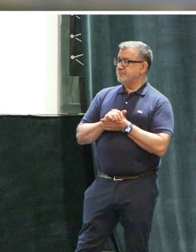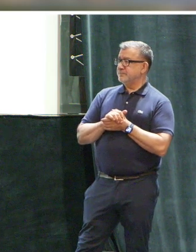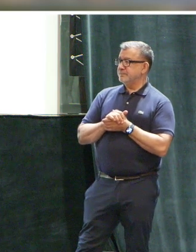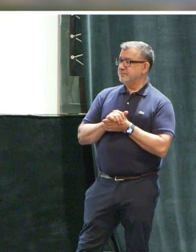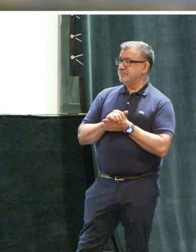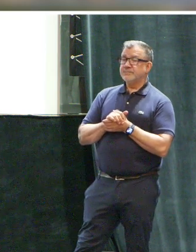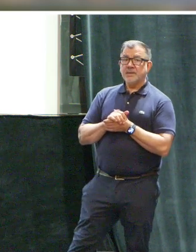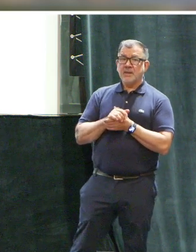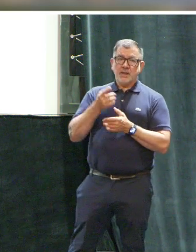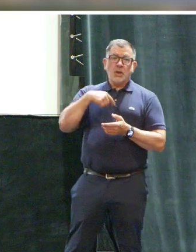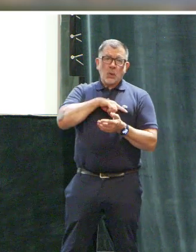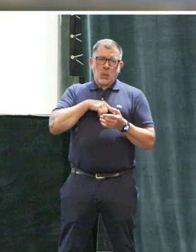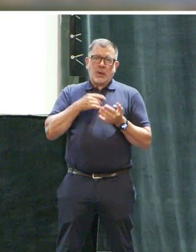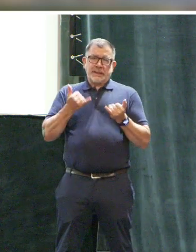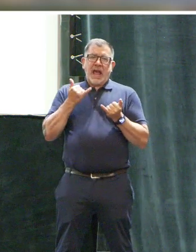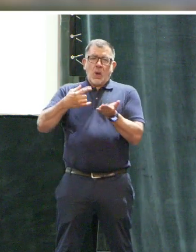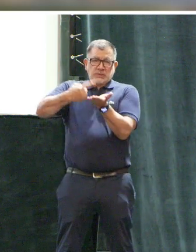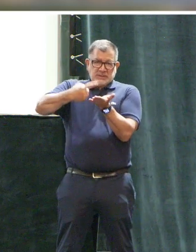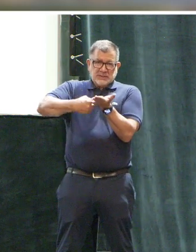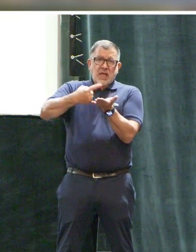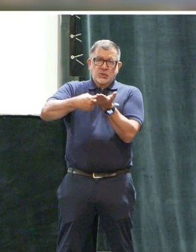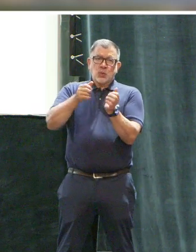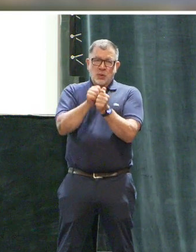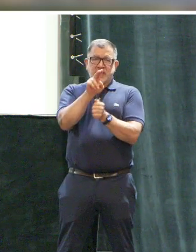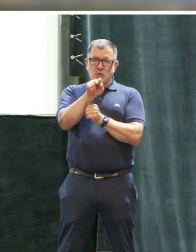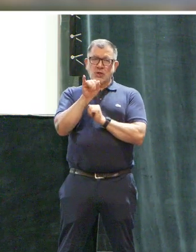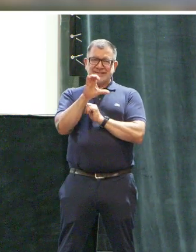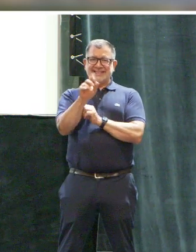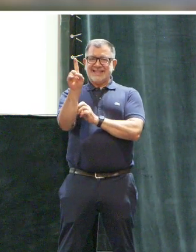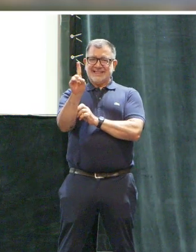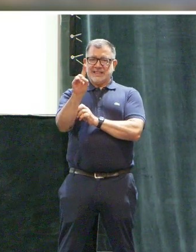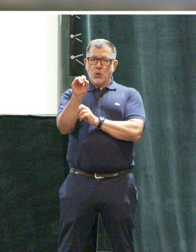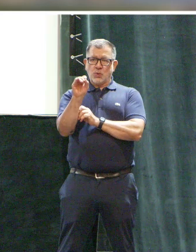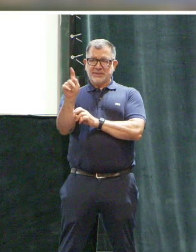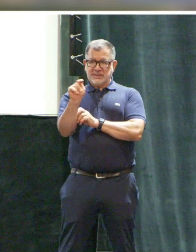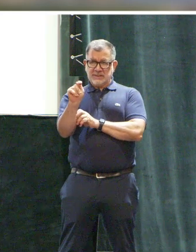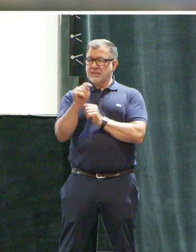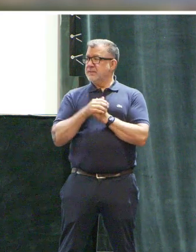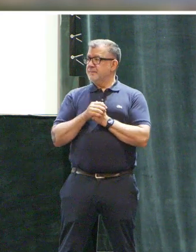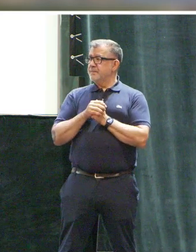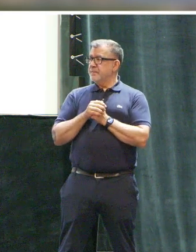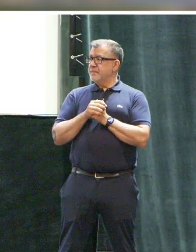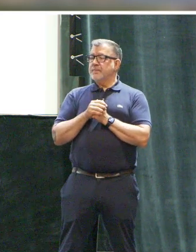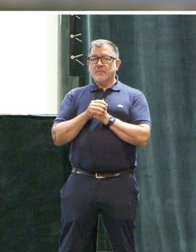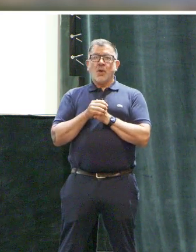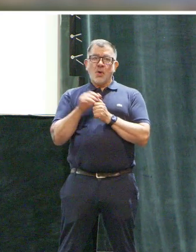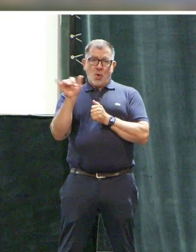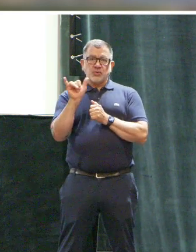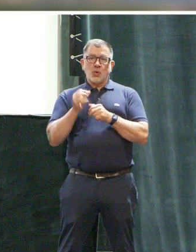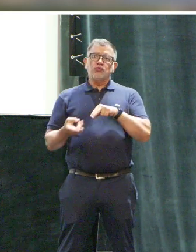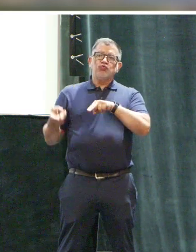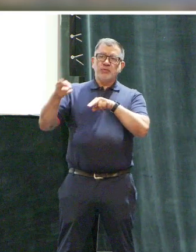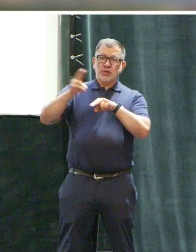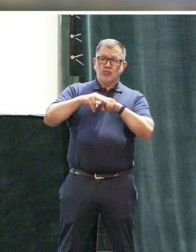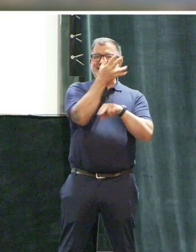it's under active discussion with New York City DOT, and we recognize the benefits of that, including the increase in tree coverage in